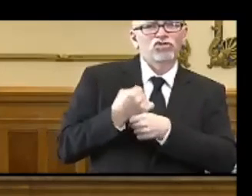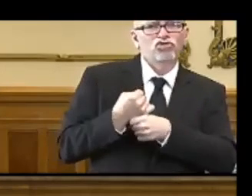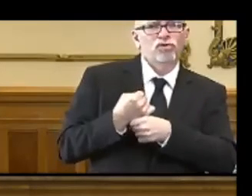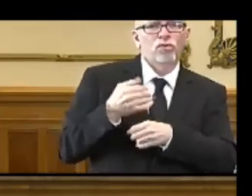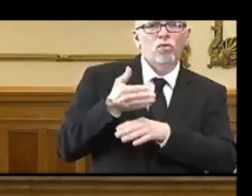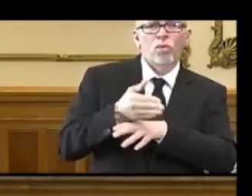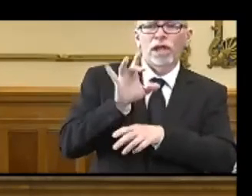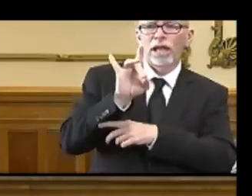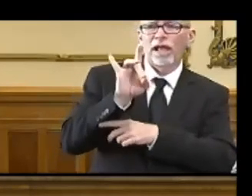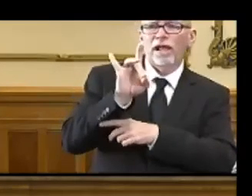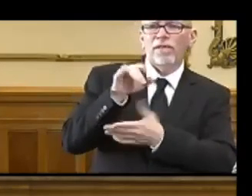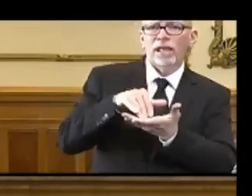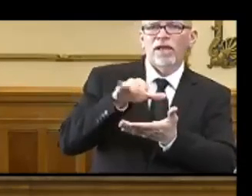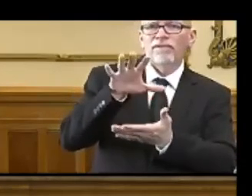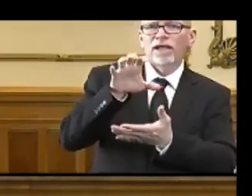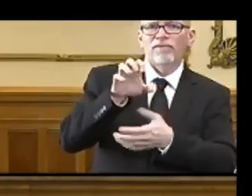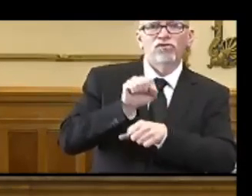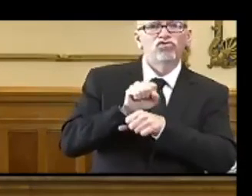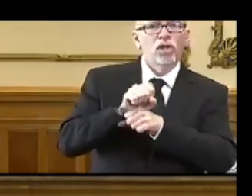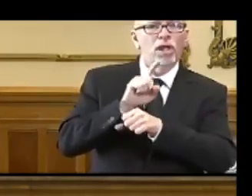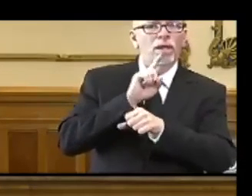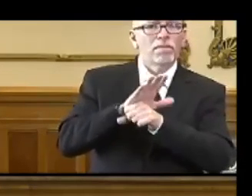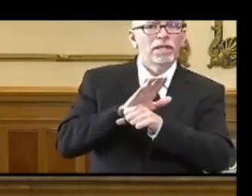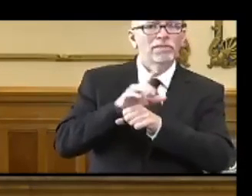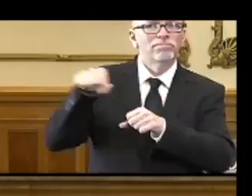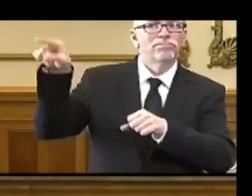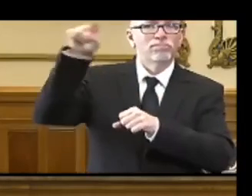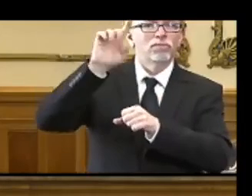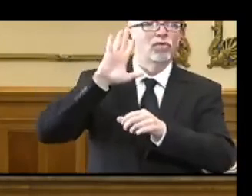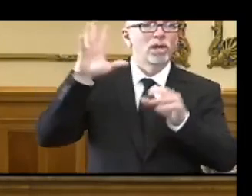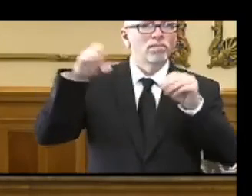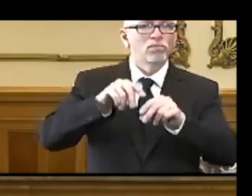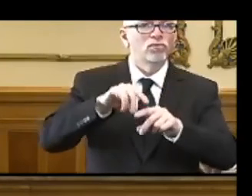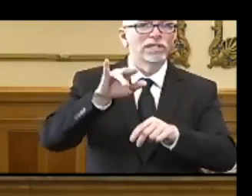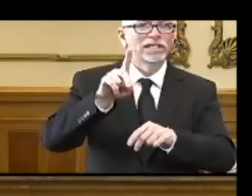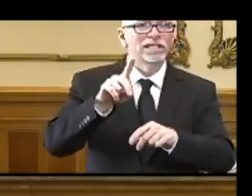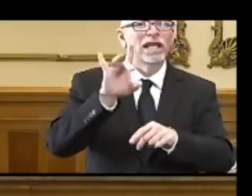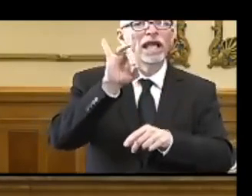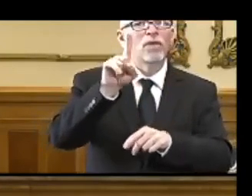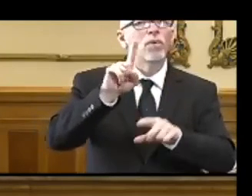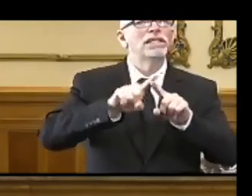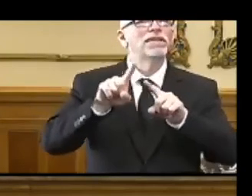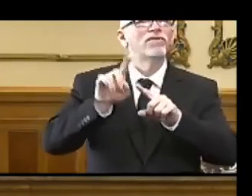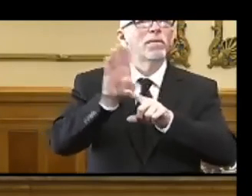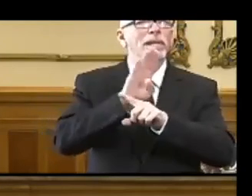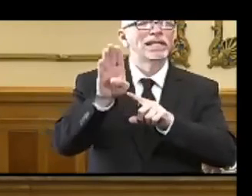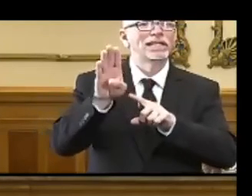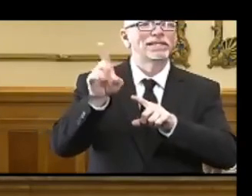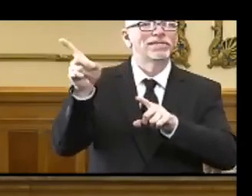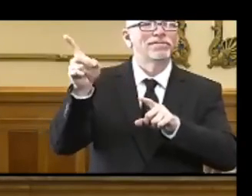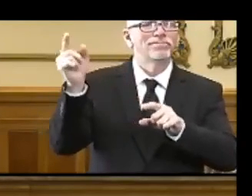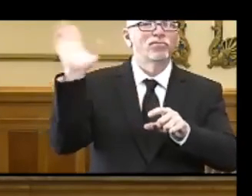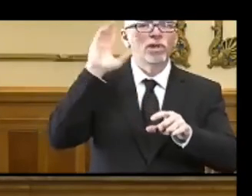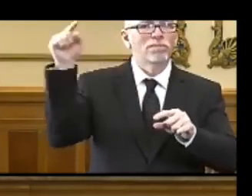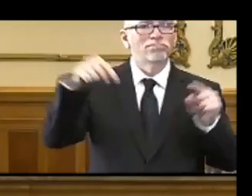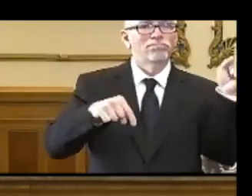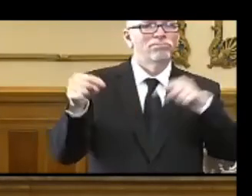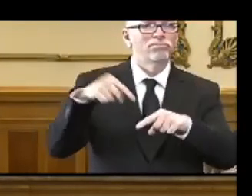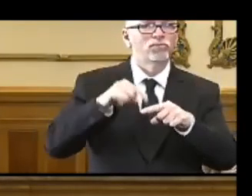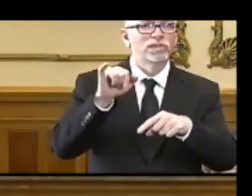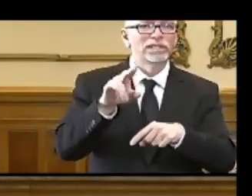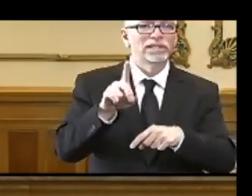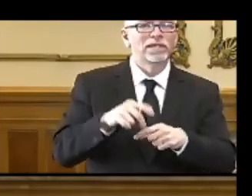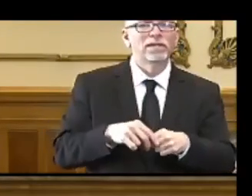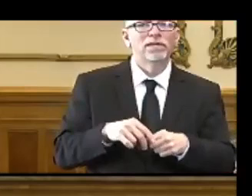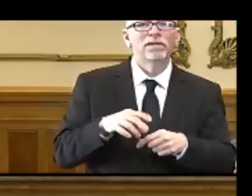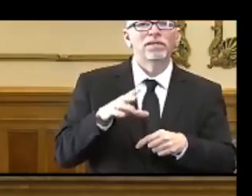over 8,500 job commitments to the state of Indiana. 81 different businesses have provided us with that. And it